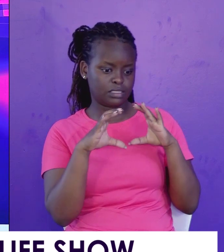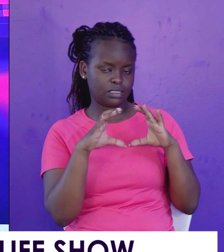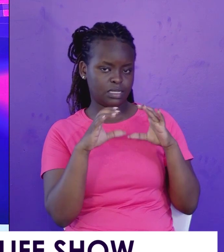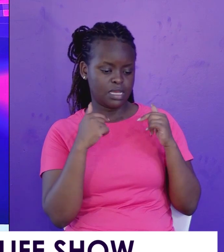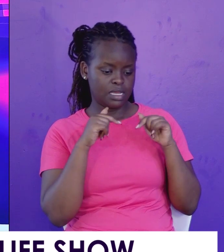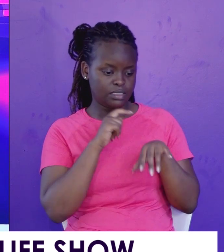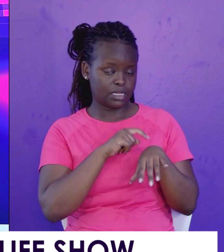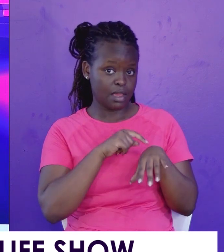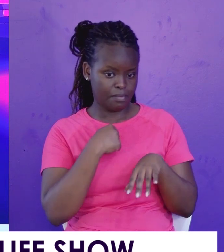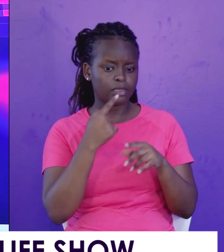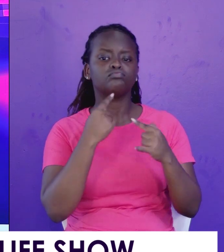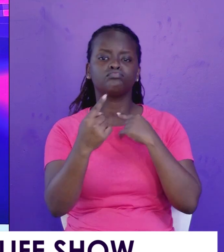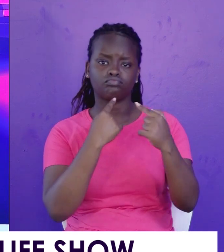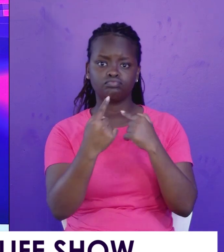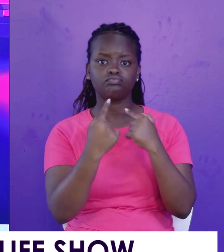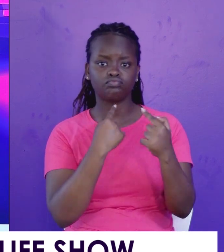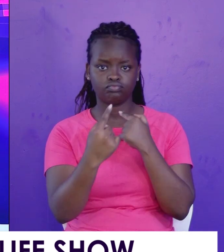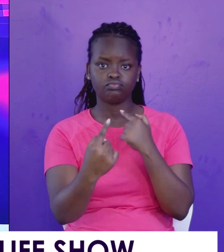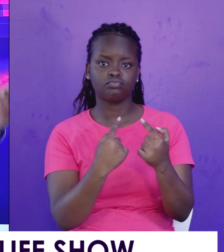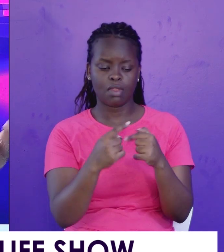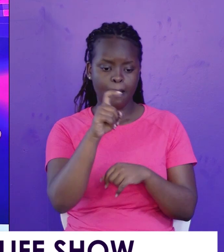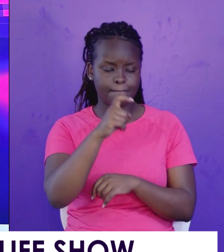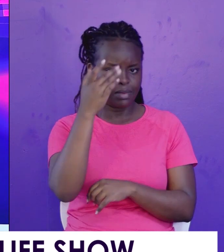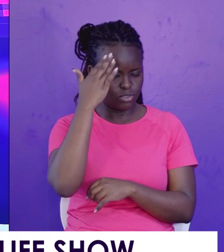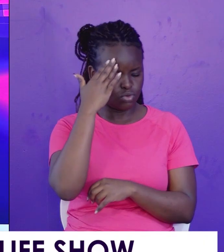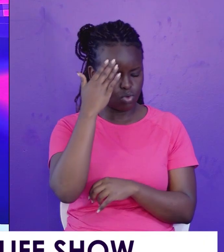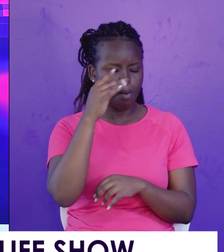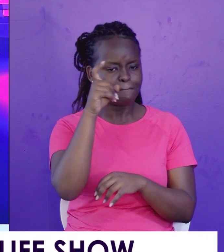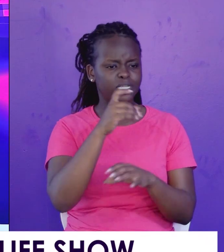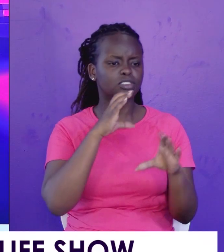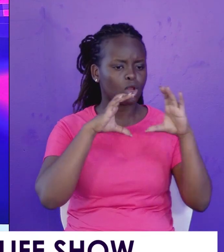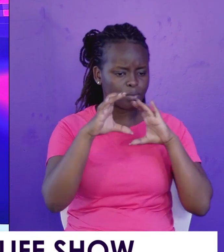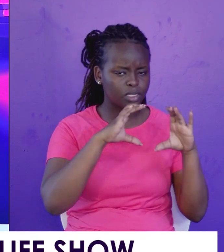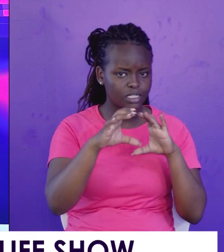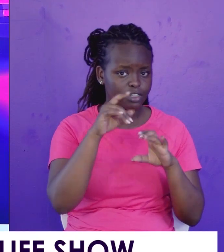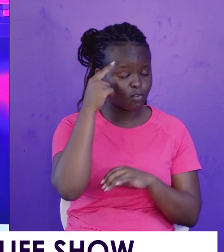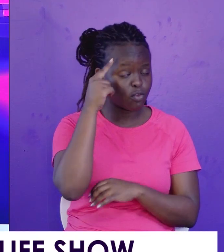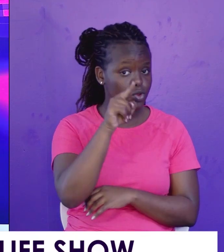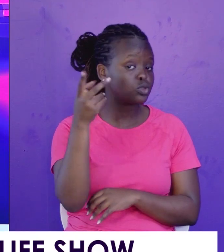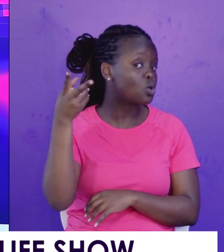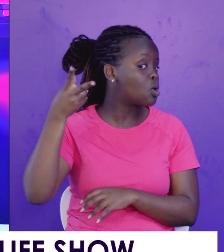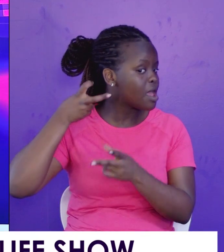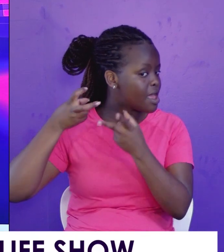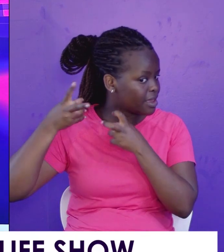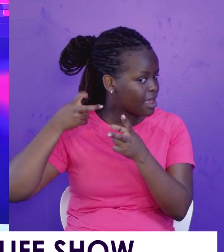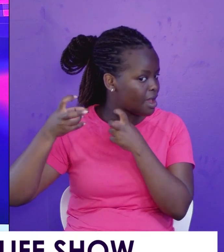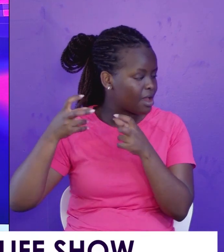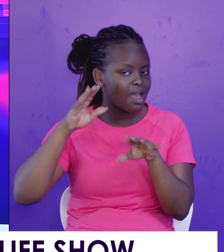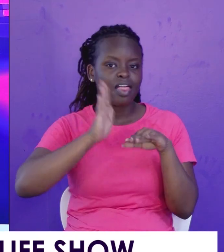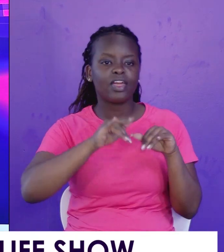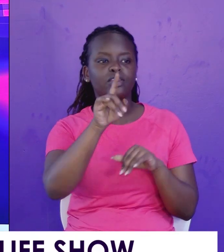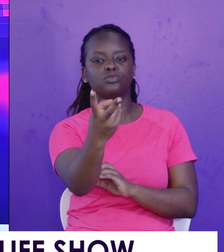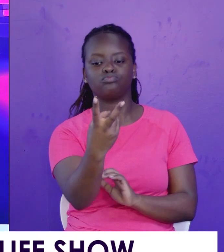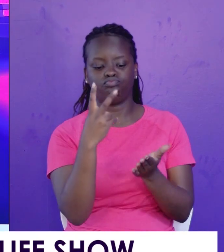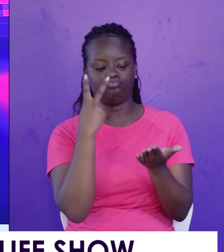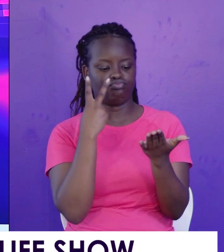you like this, I must know that I need to communicate for you to hear as opposed to you to see what I'm saying. I Okay. cannot